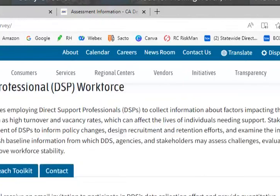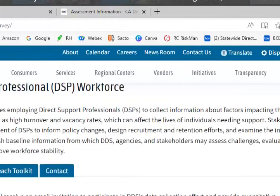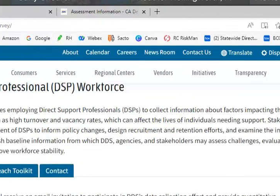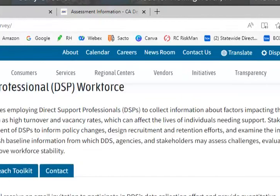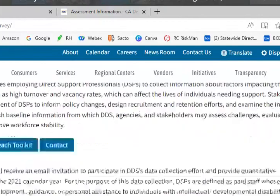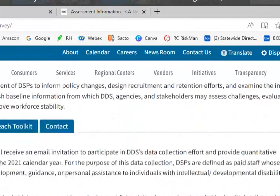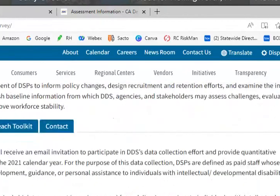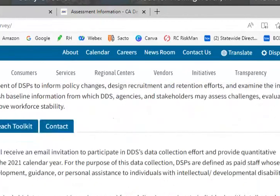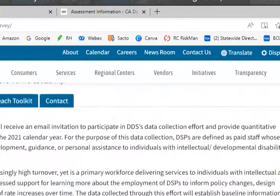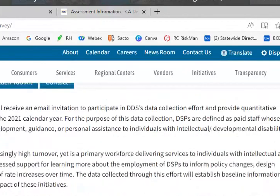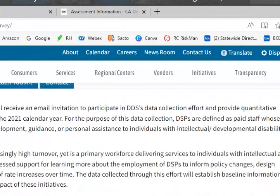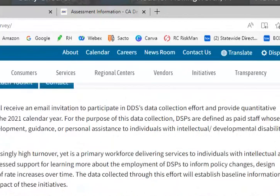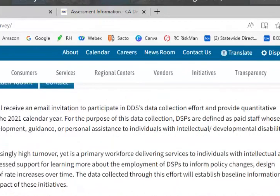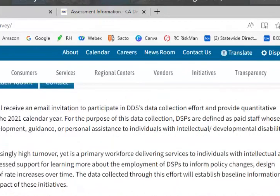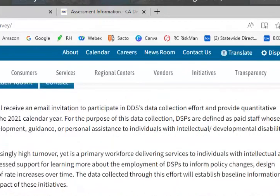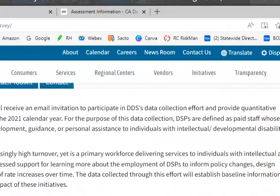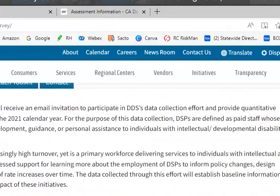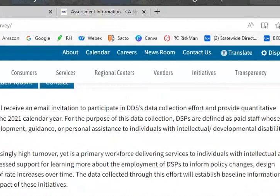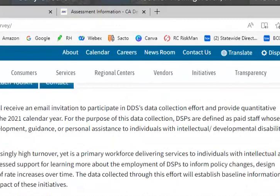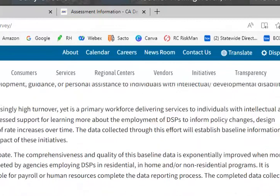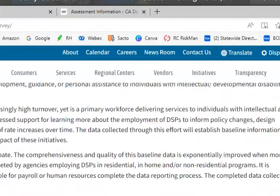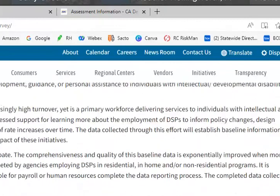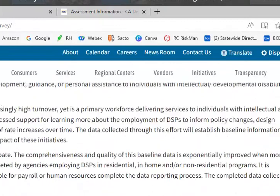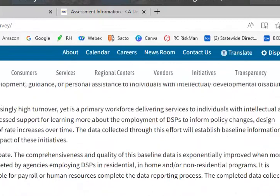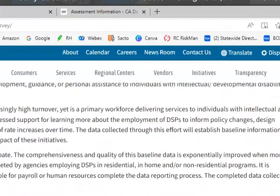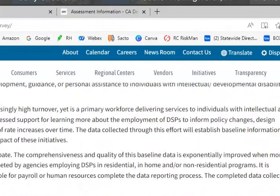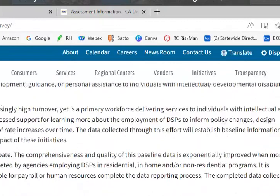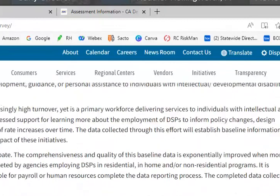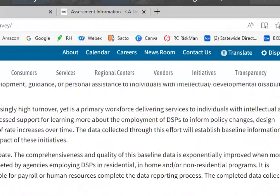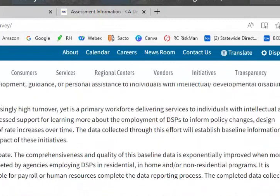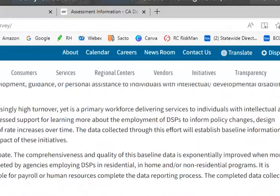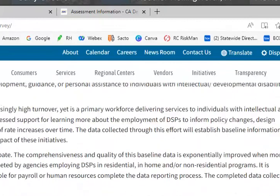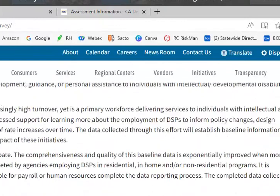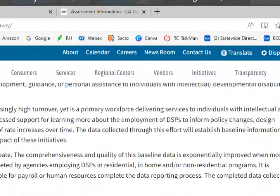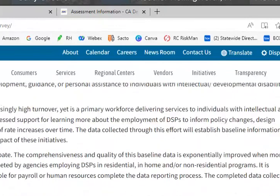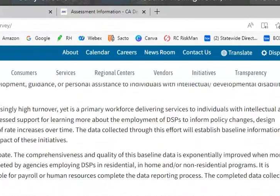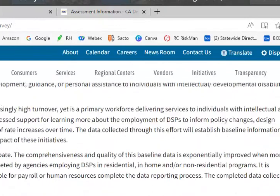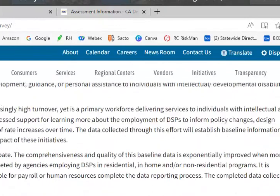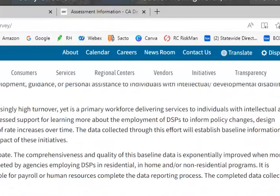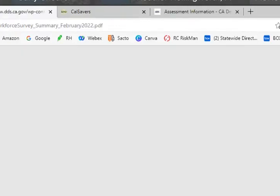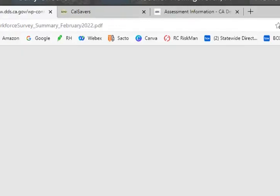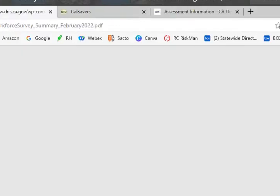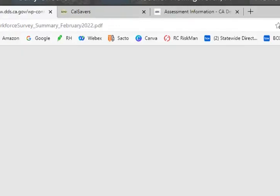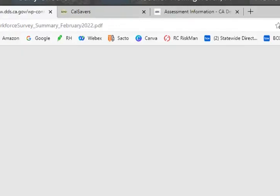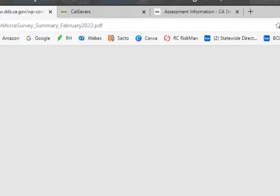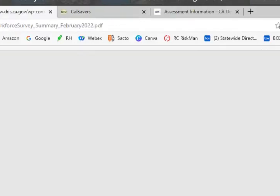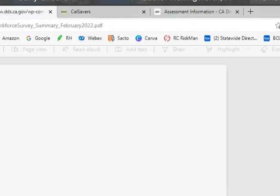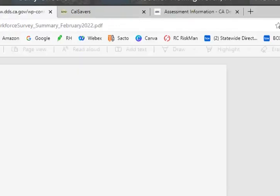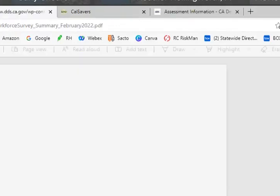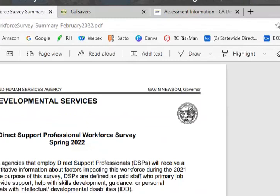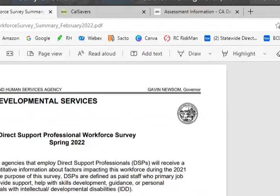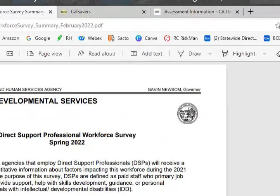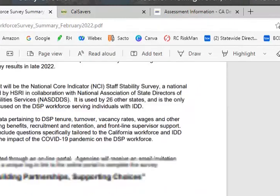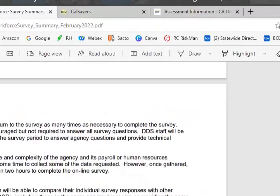this is the workforce survey. It's going to go through June 30th. There's a survey summary that discusses